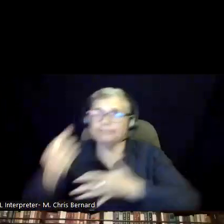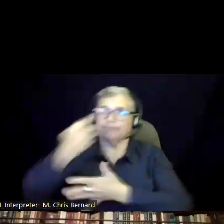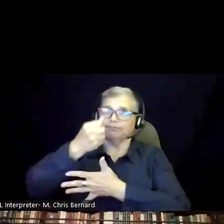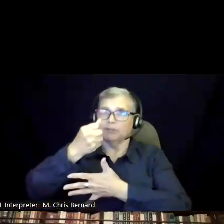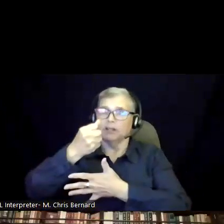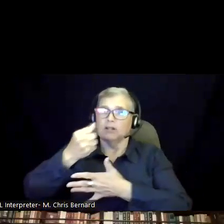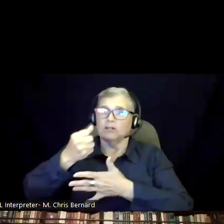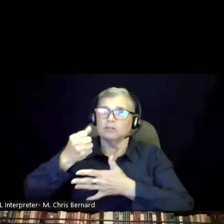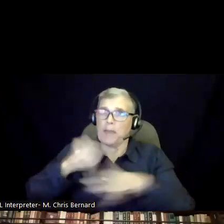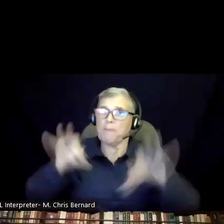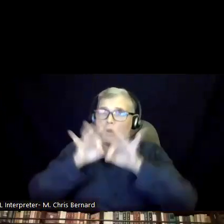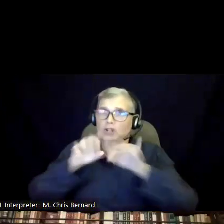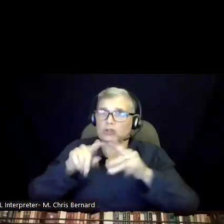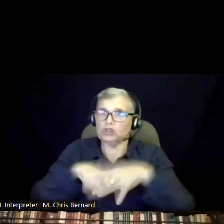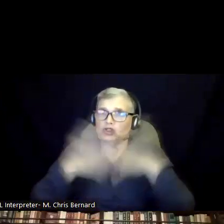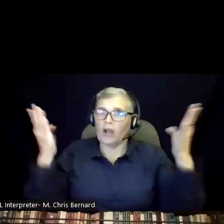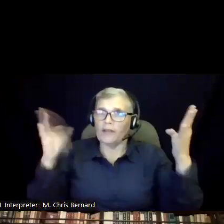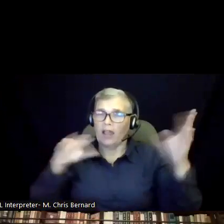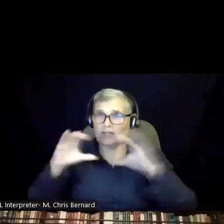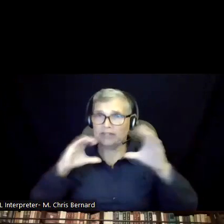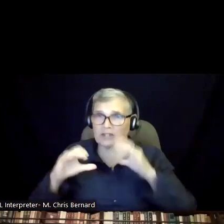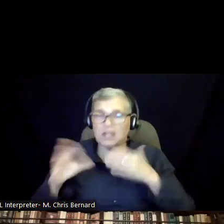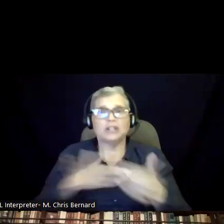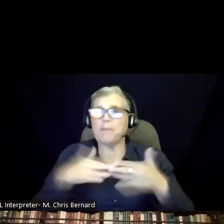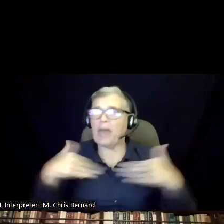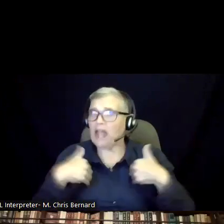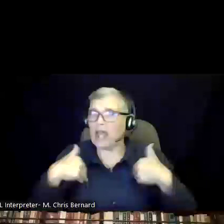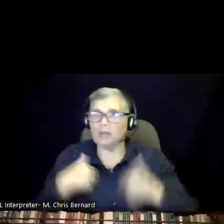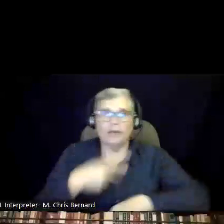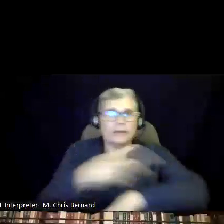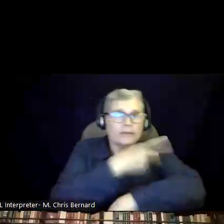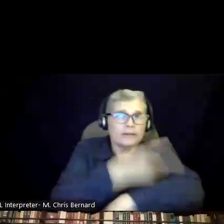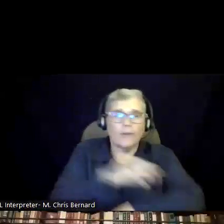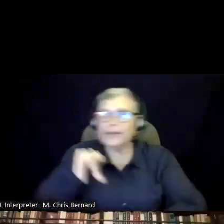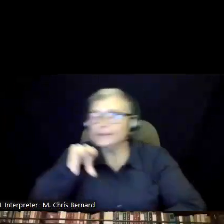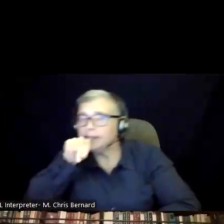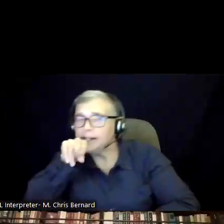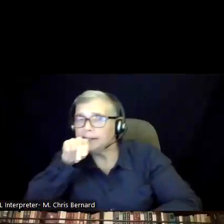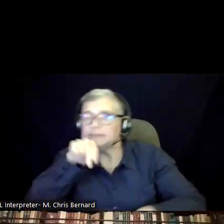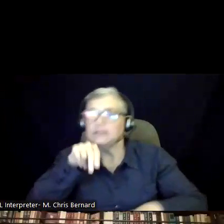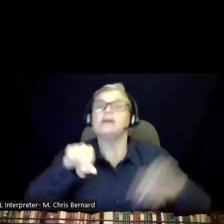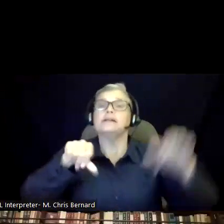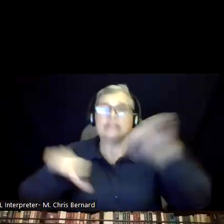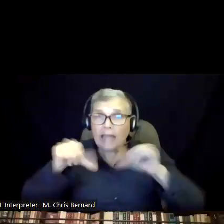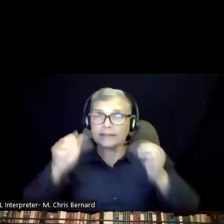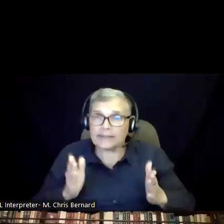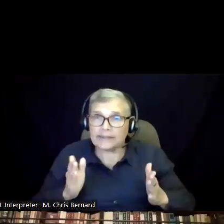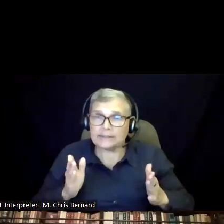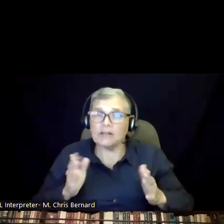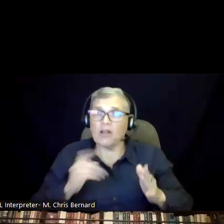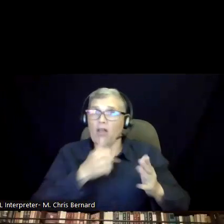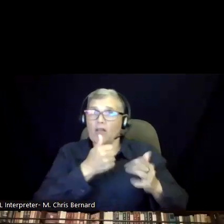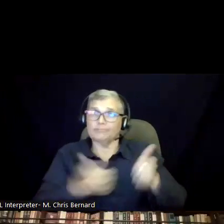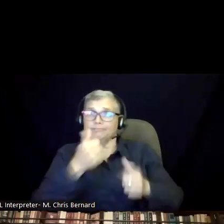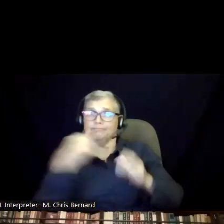conversation, whether it be sheep or dabbling ducks. Scientists are the ones that ought to be,